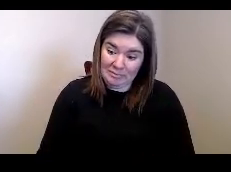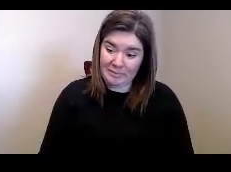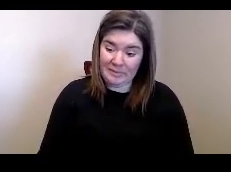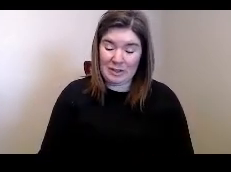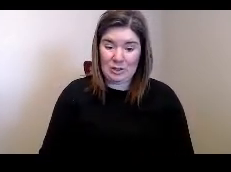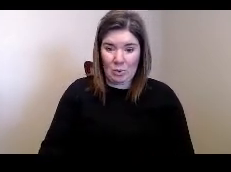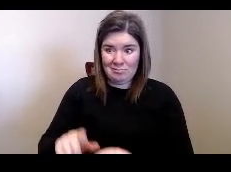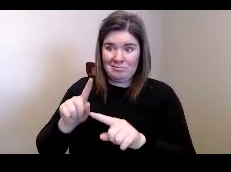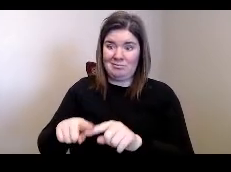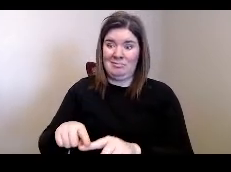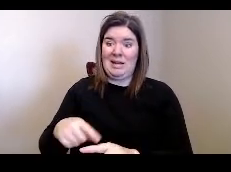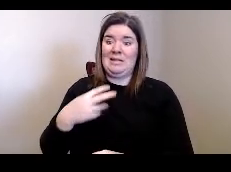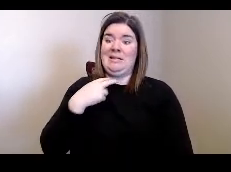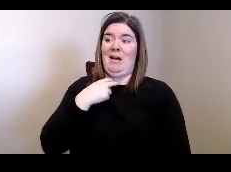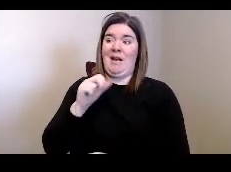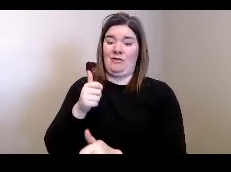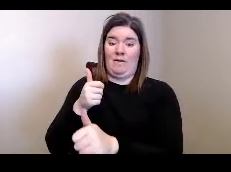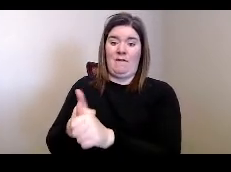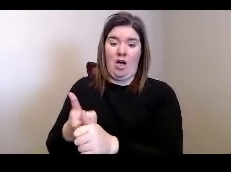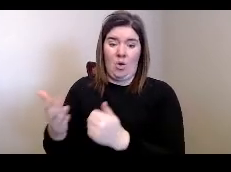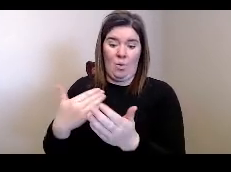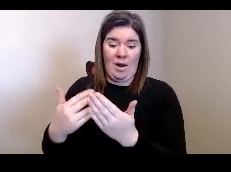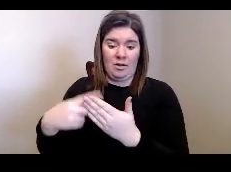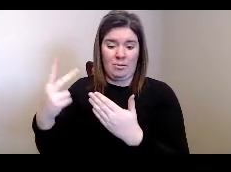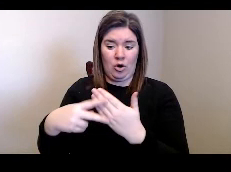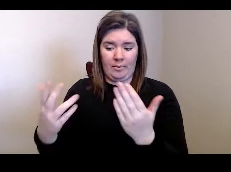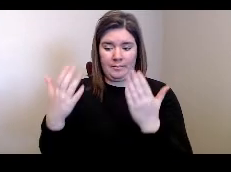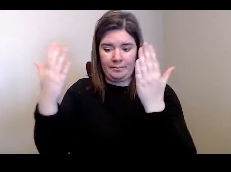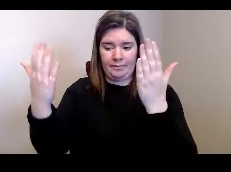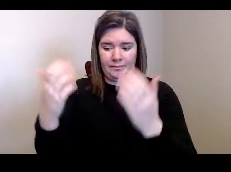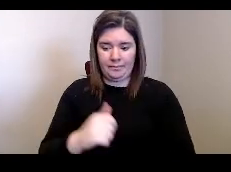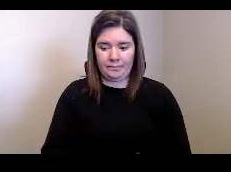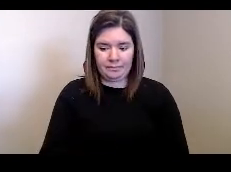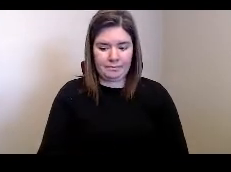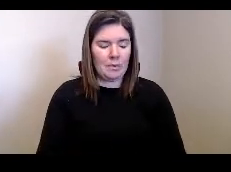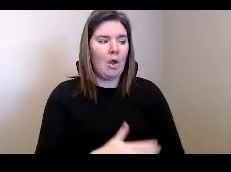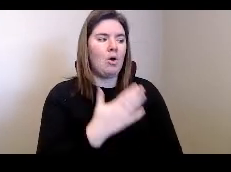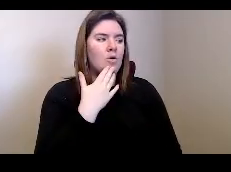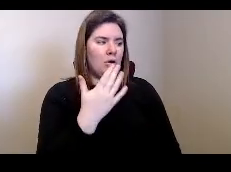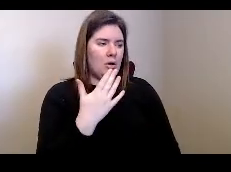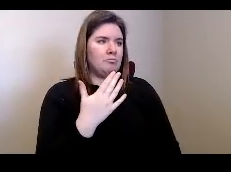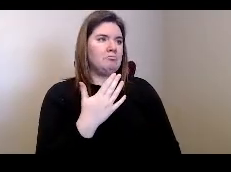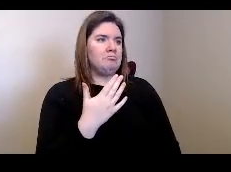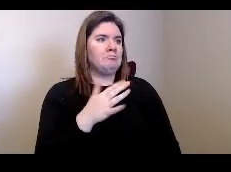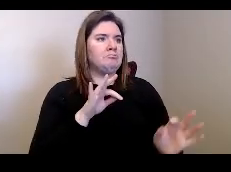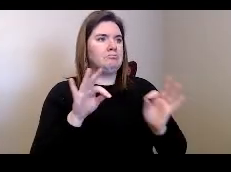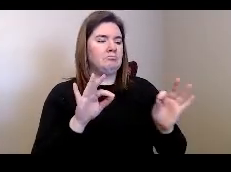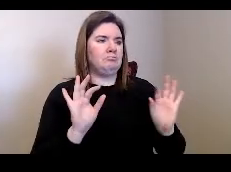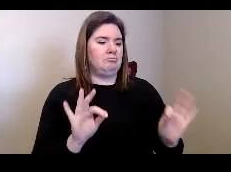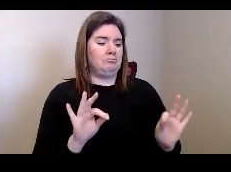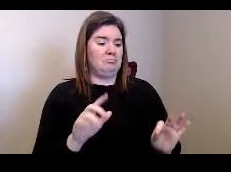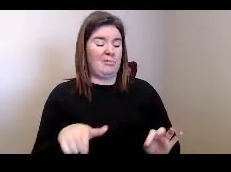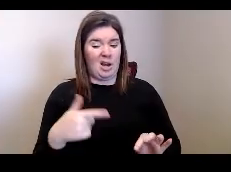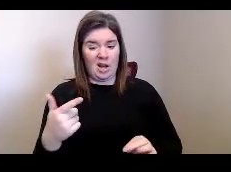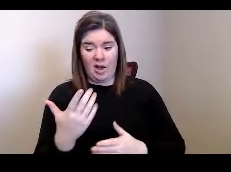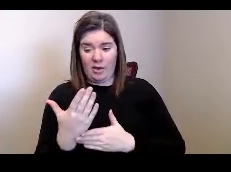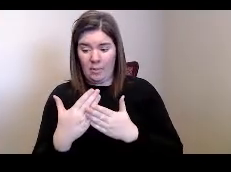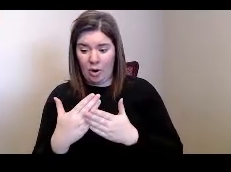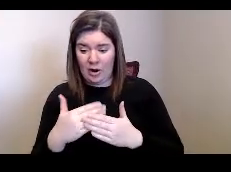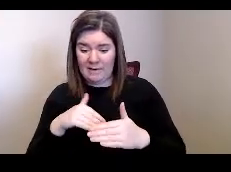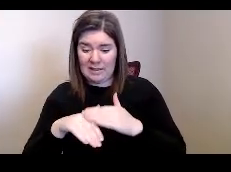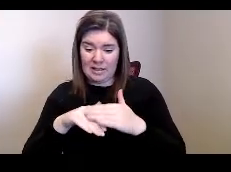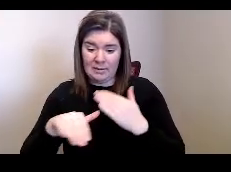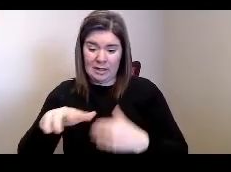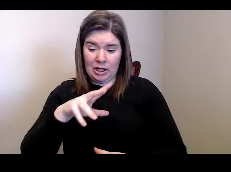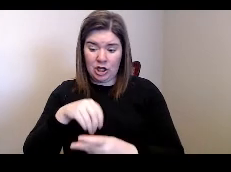we continue to move towards disability inclusion, another thing we will have to look at is what